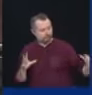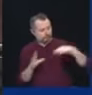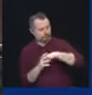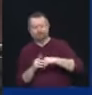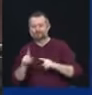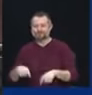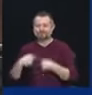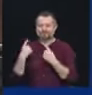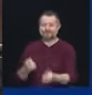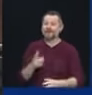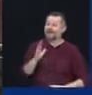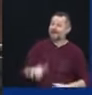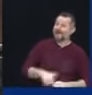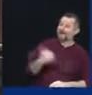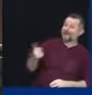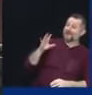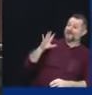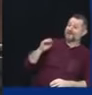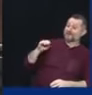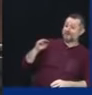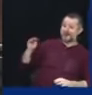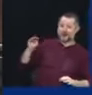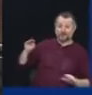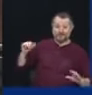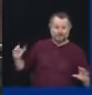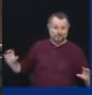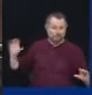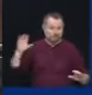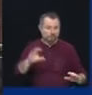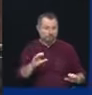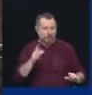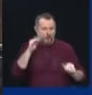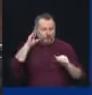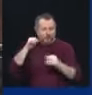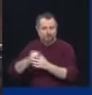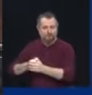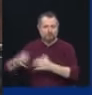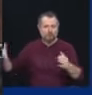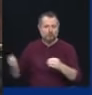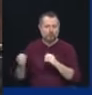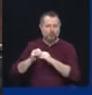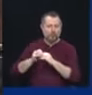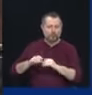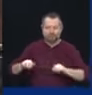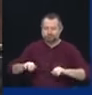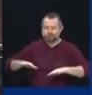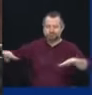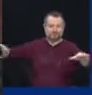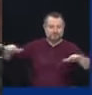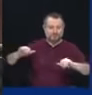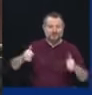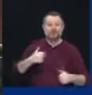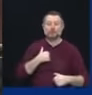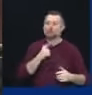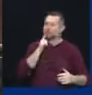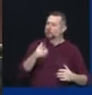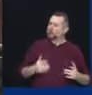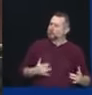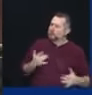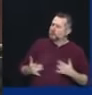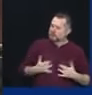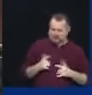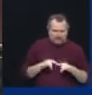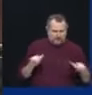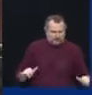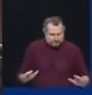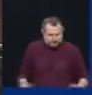$50 million, we expect that to increase. So we're very excited about that. At the same time, because